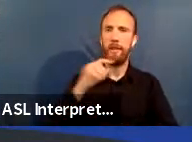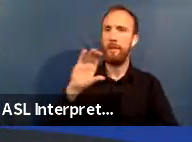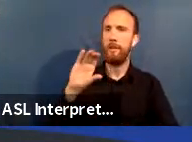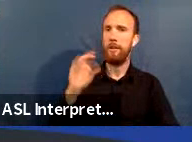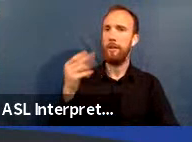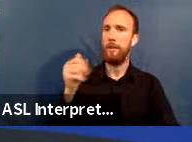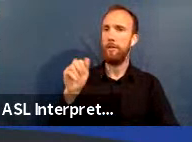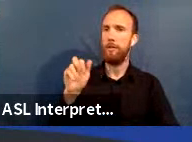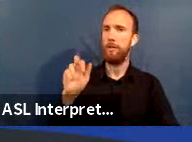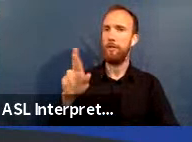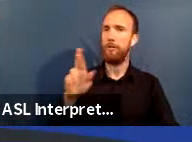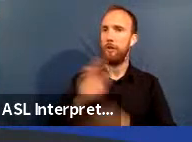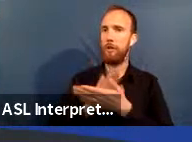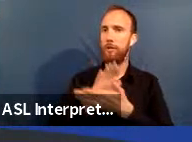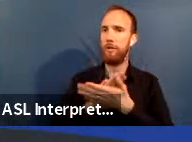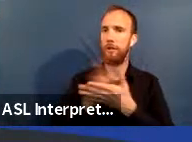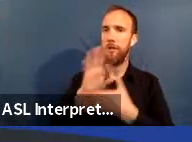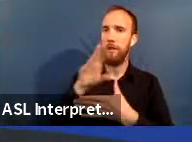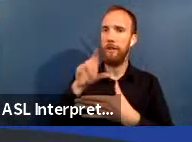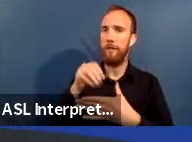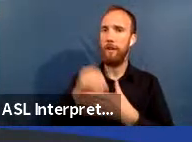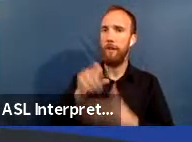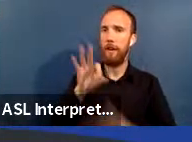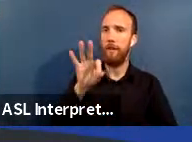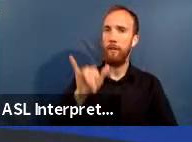of the fiscal year 22 capital plan?